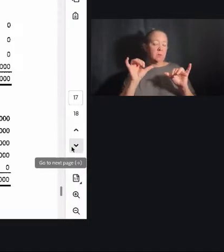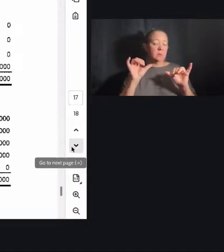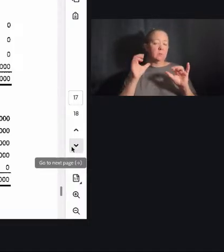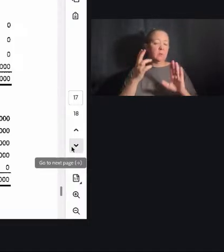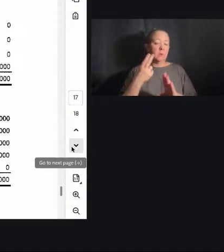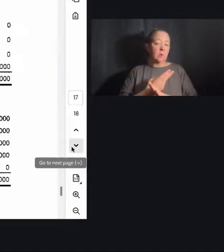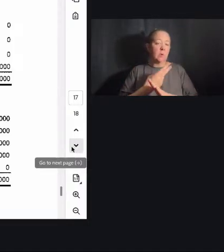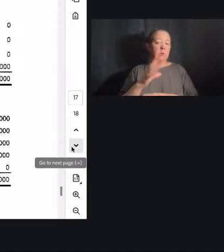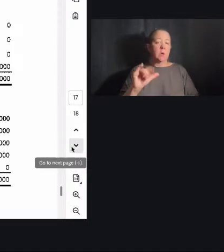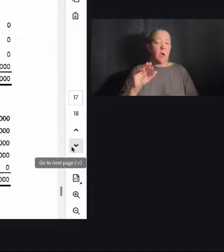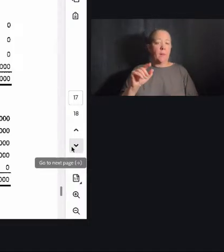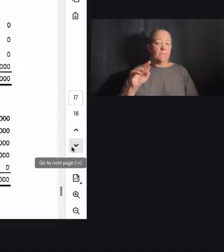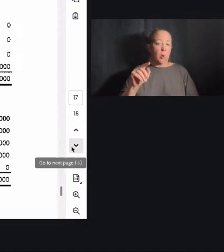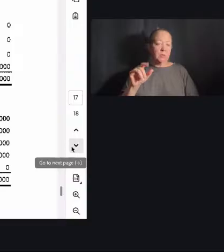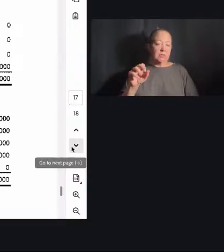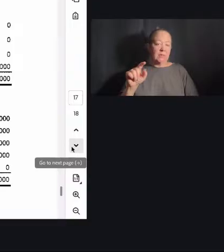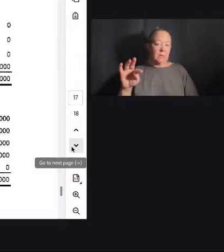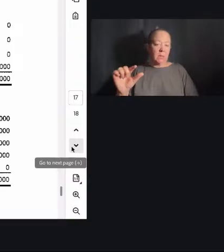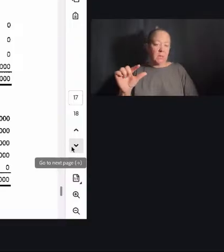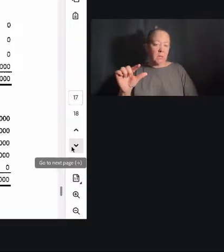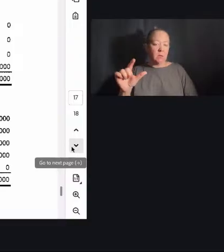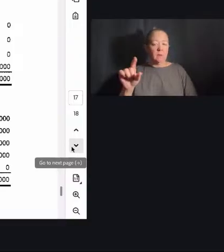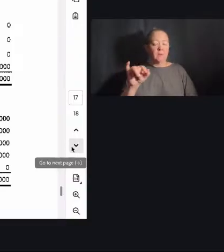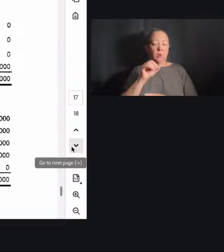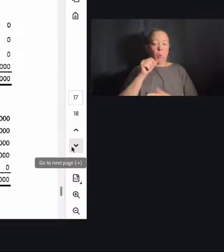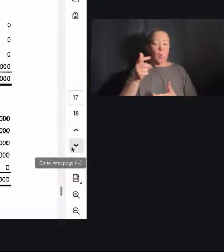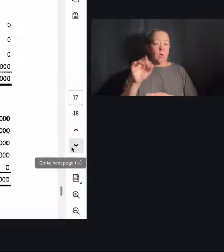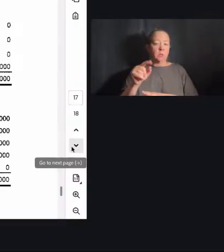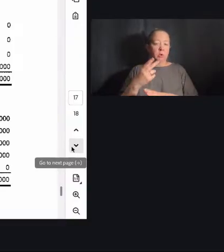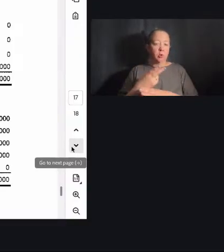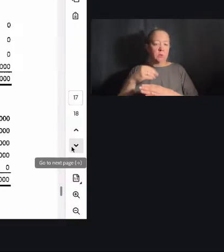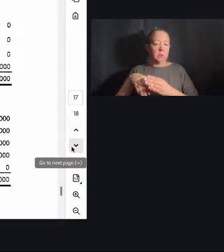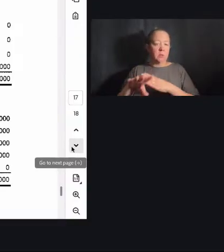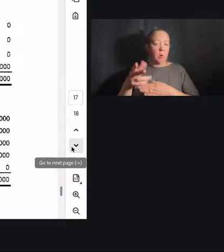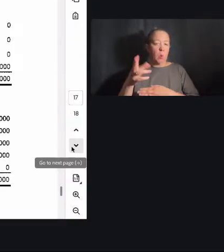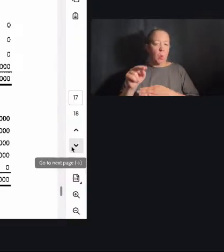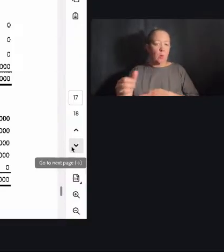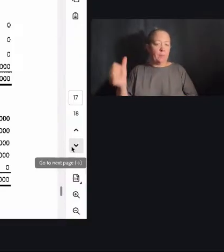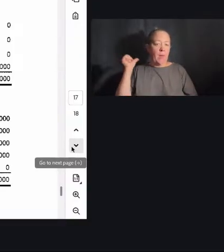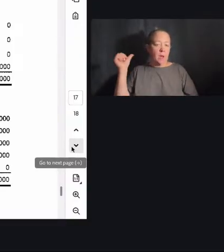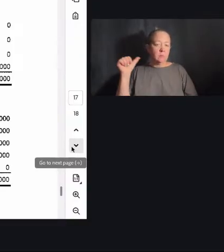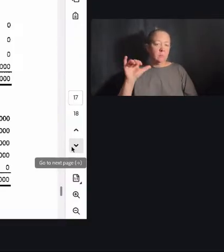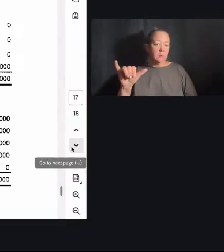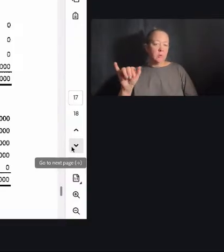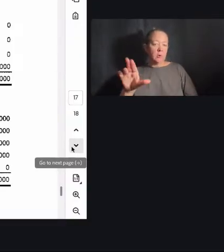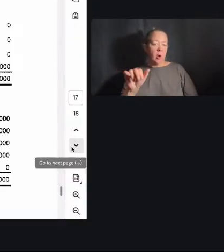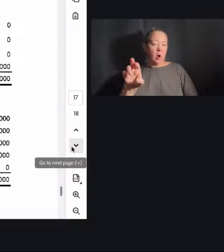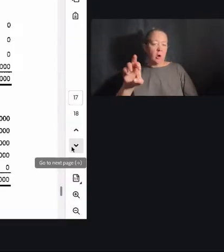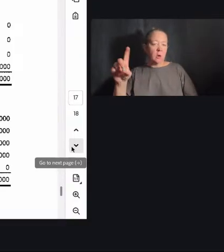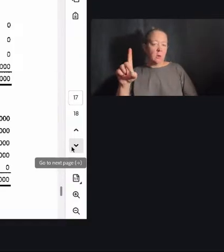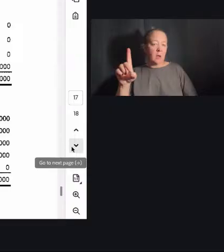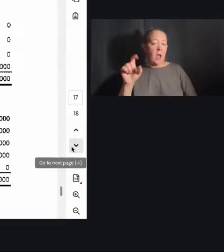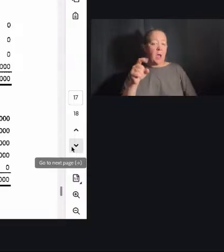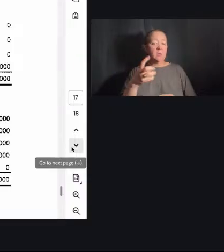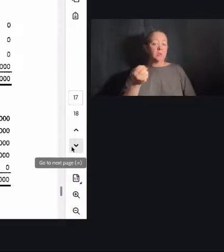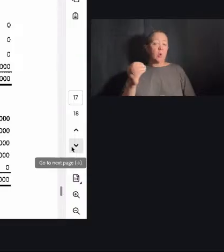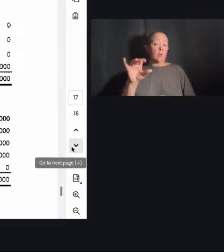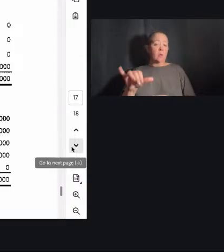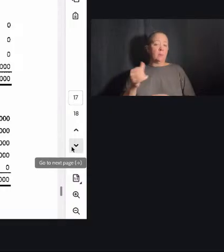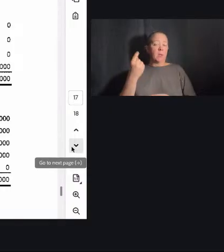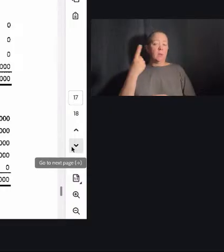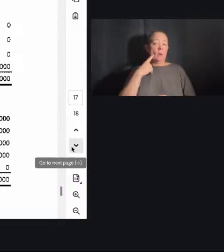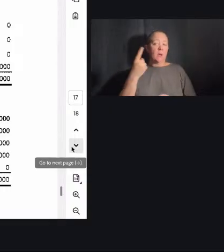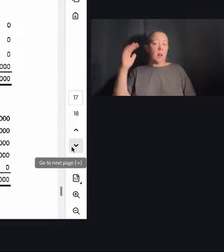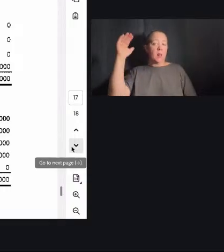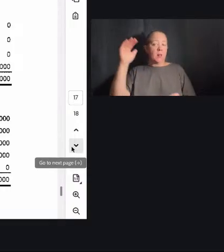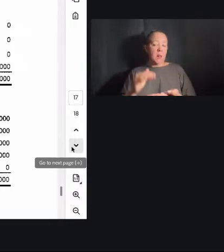a very sound investment, and it would cost a great deal less to have that collection done at one source. So,